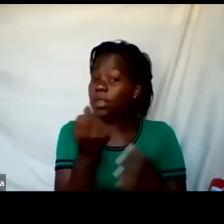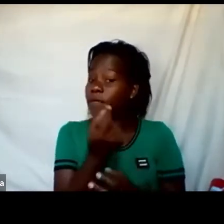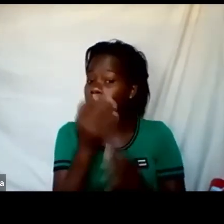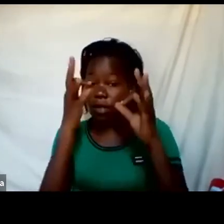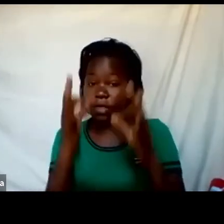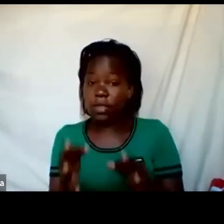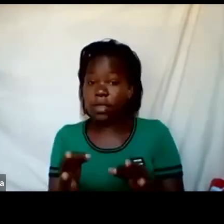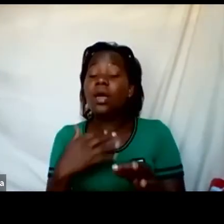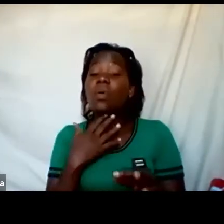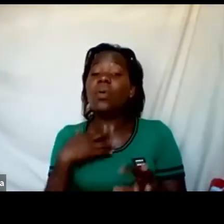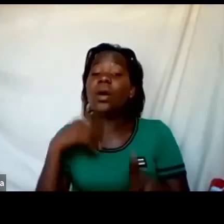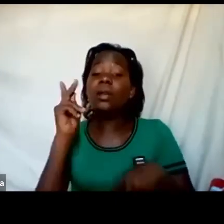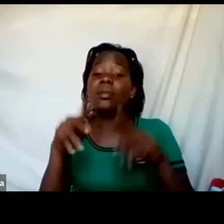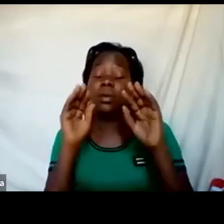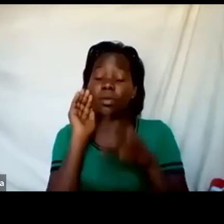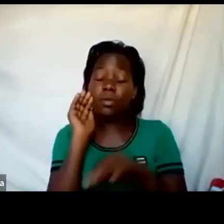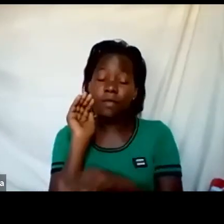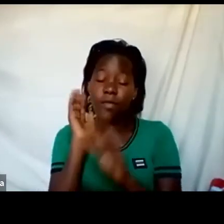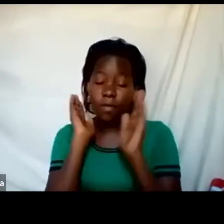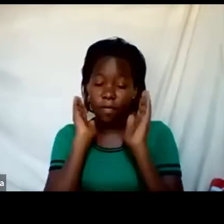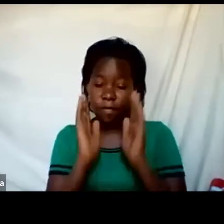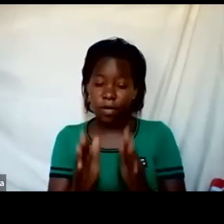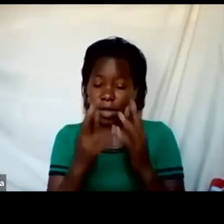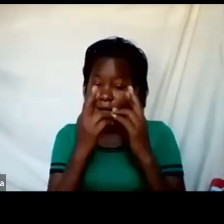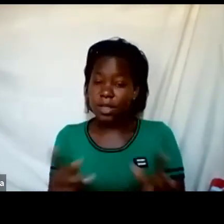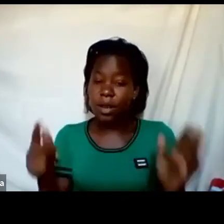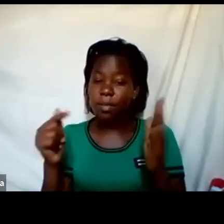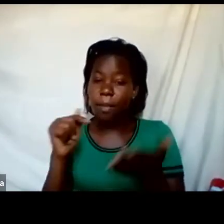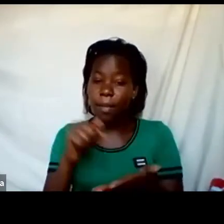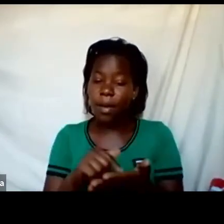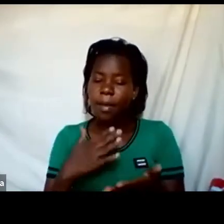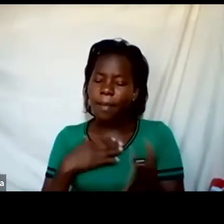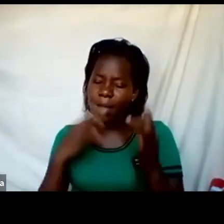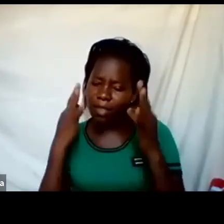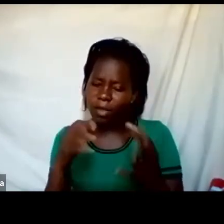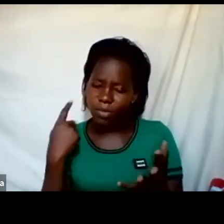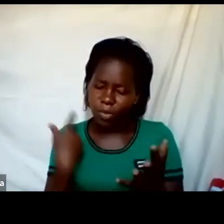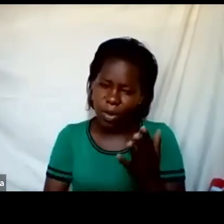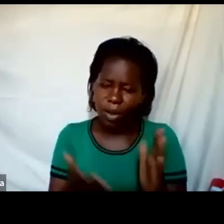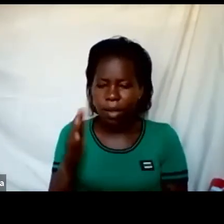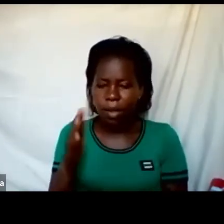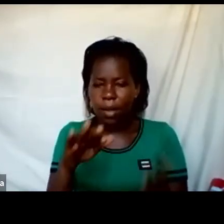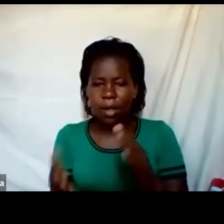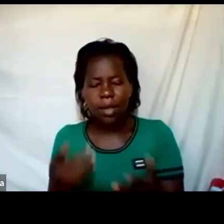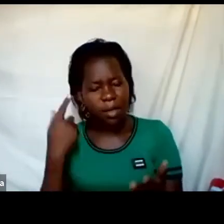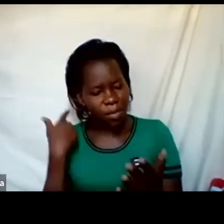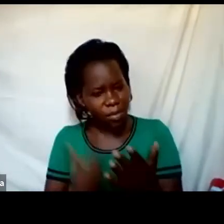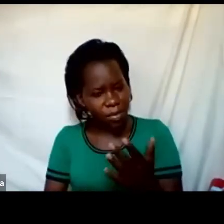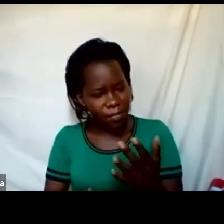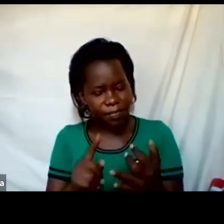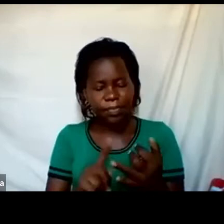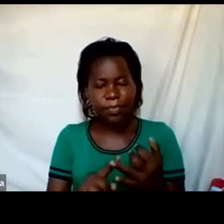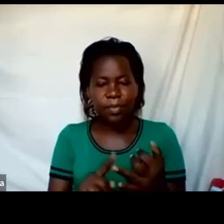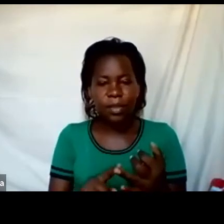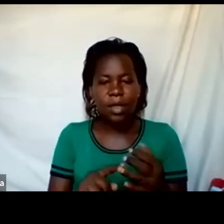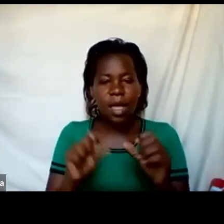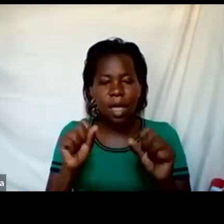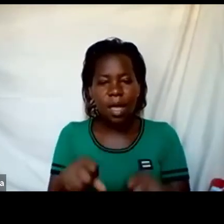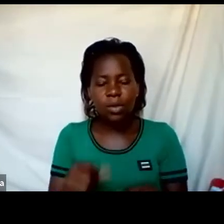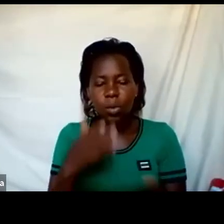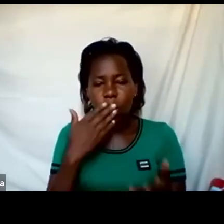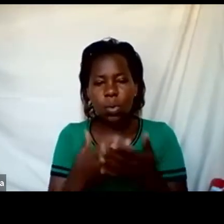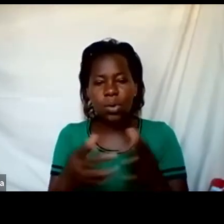to focus on at the start. What is my product? What package is suitable for this product? How can I ensure hygiene around?